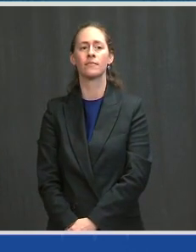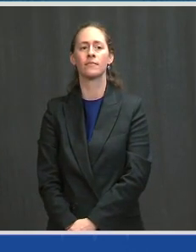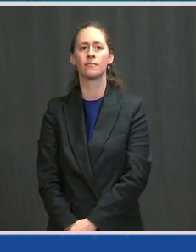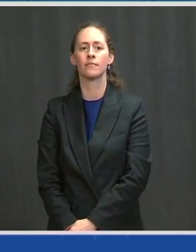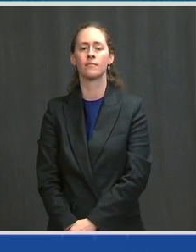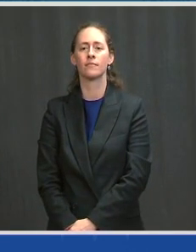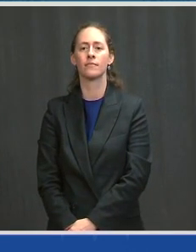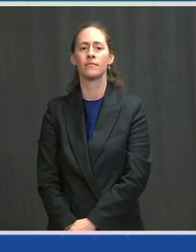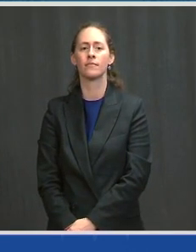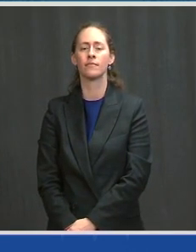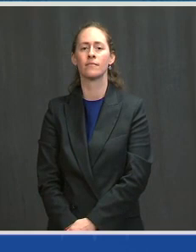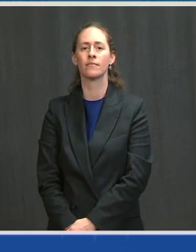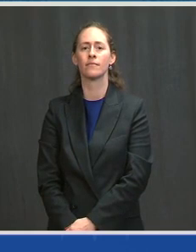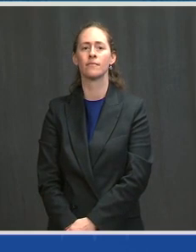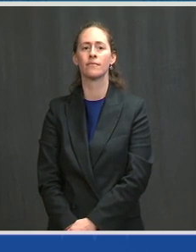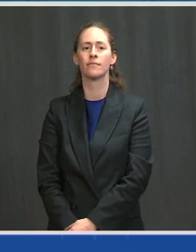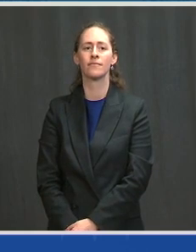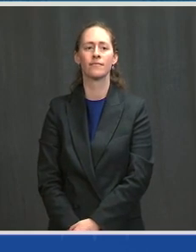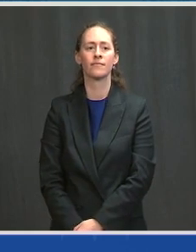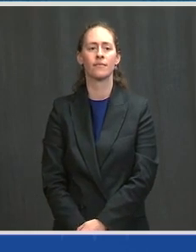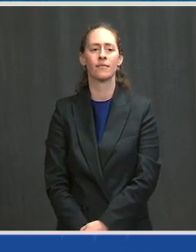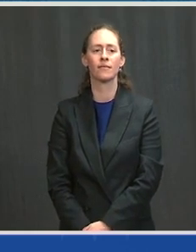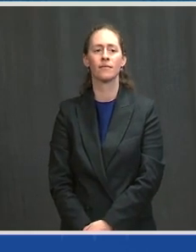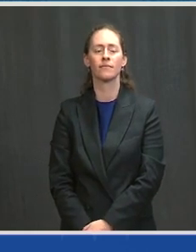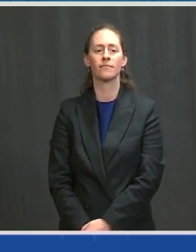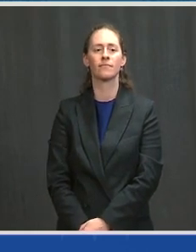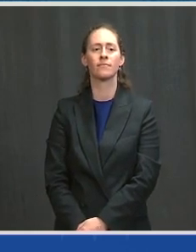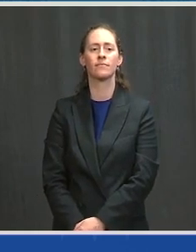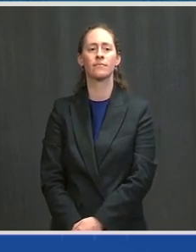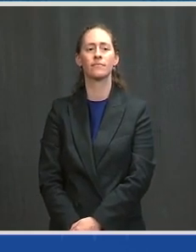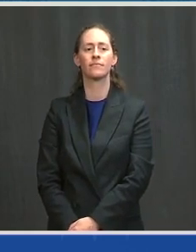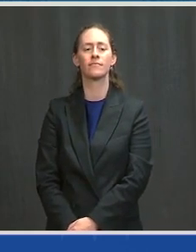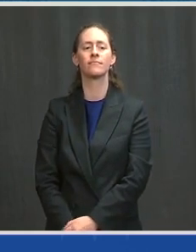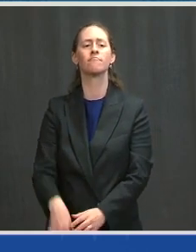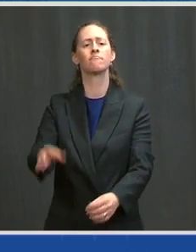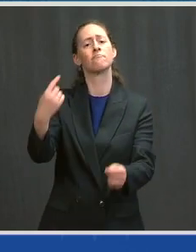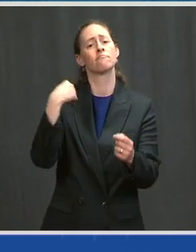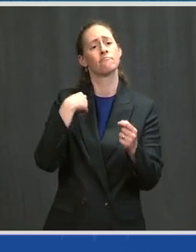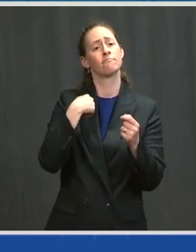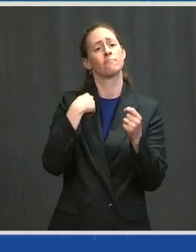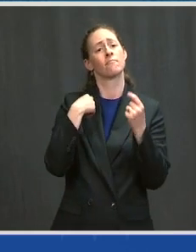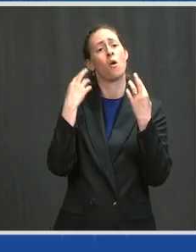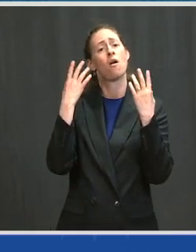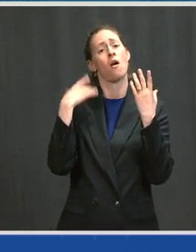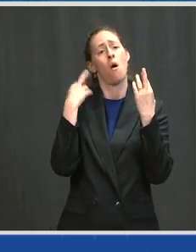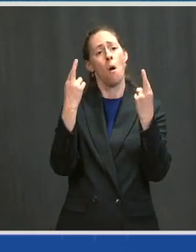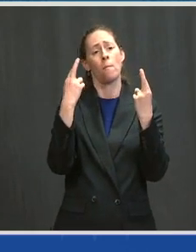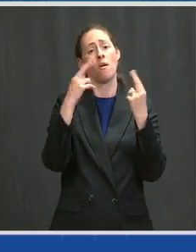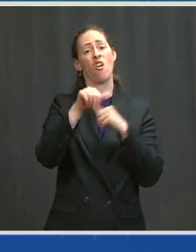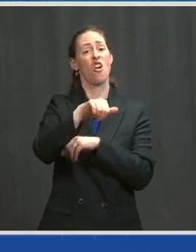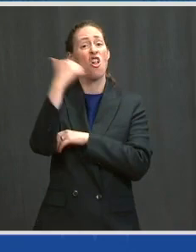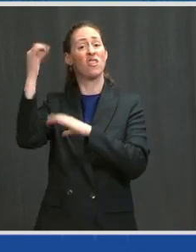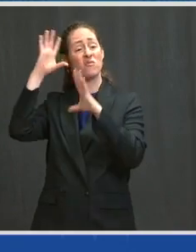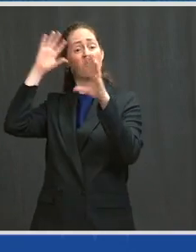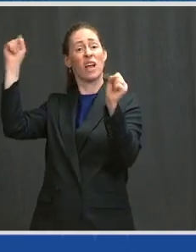May we never have to sign another, no president ever have to sign another monument like this. Thank you. Thank you.